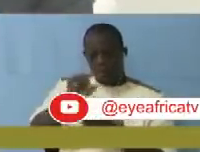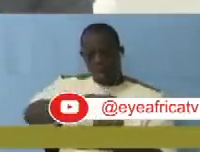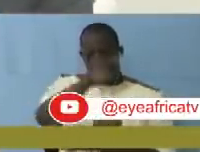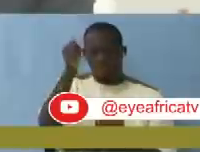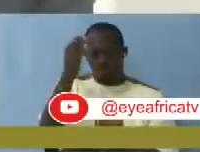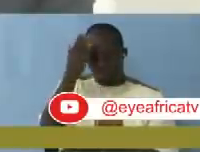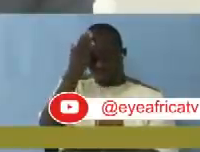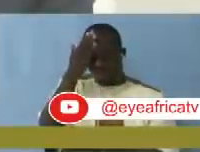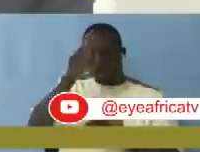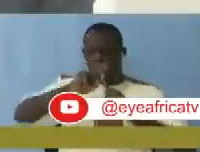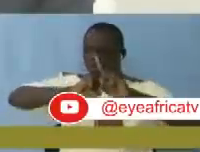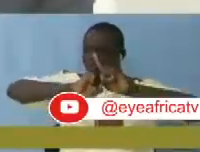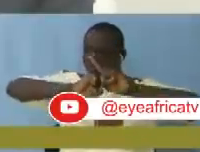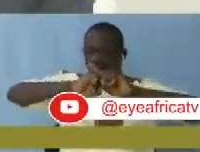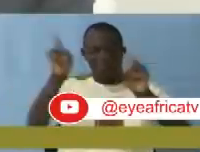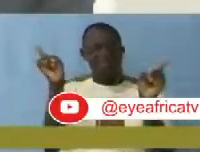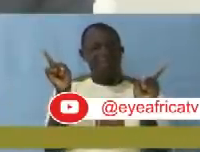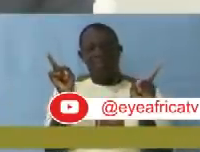are completely different.